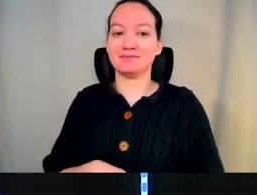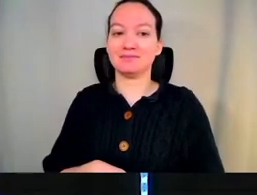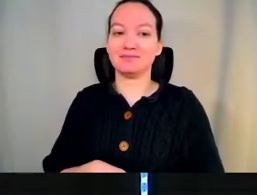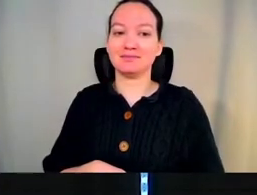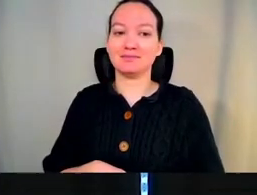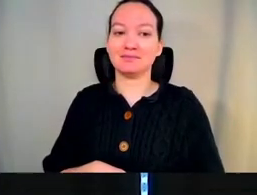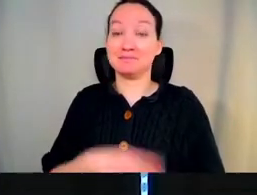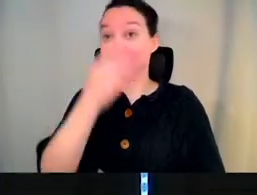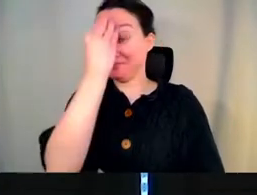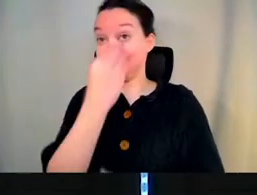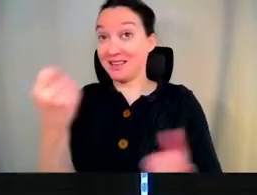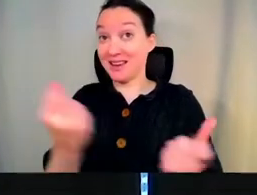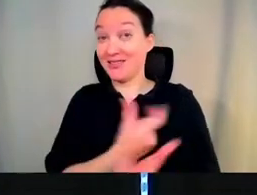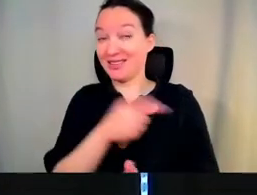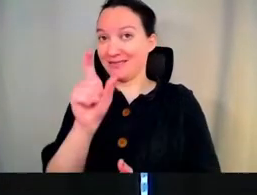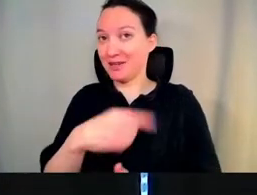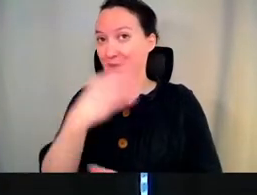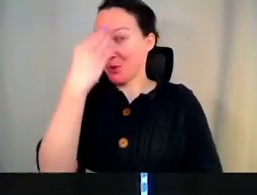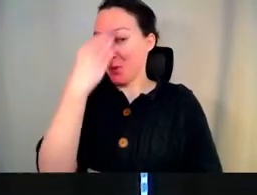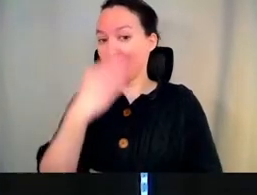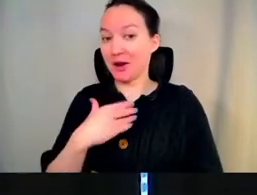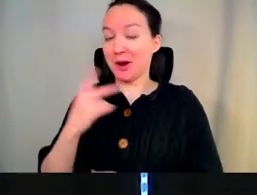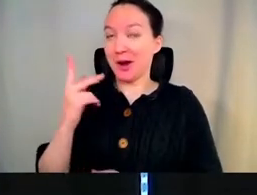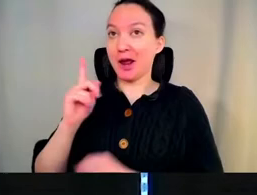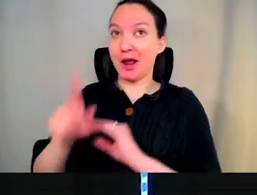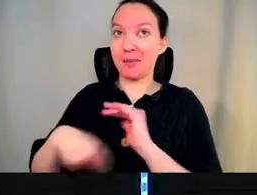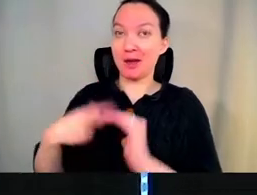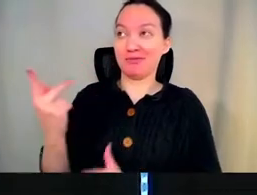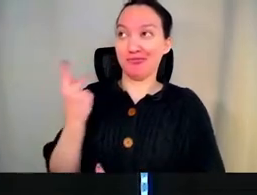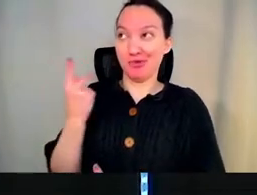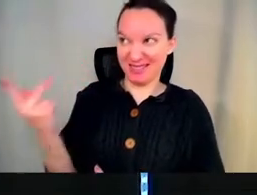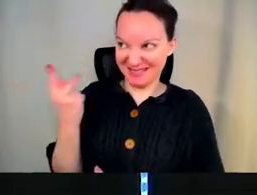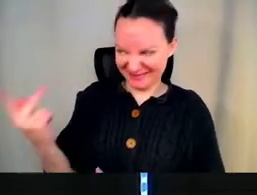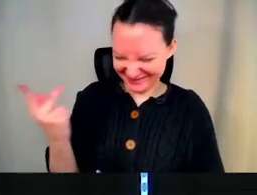So that tells you everything you need to know about us.